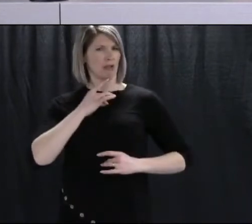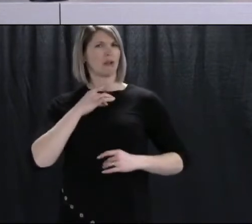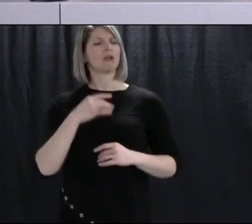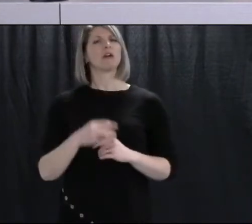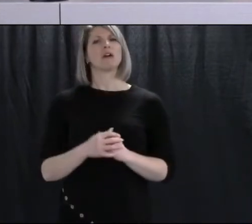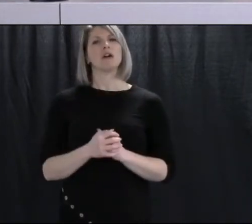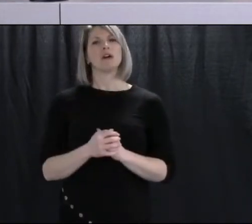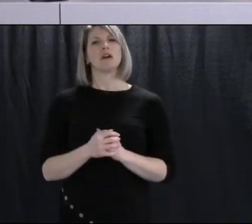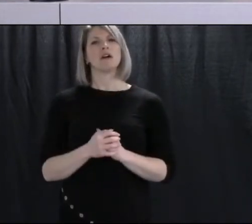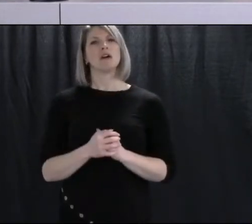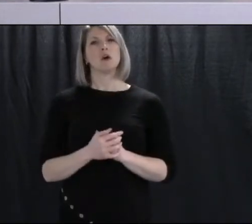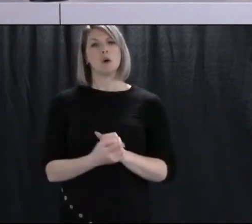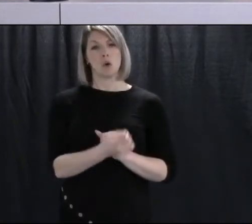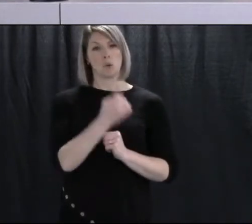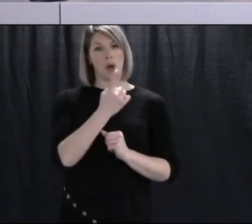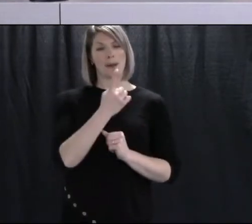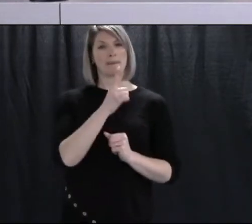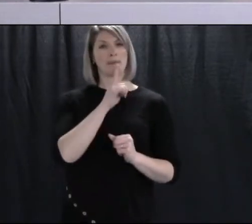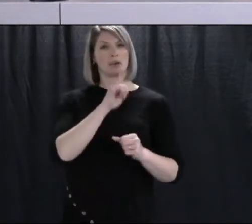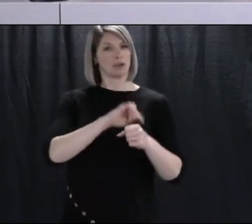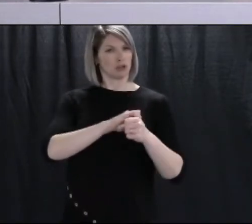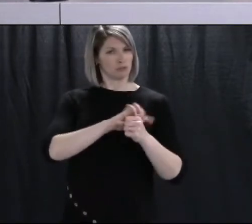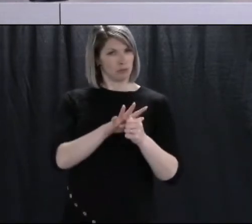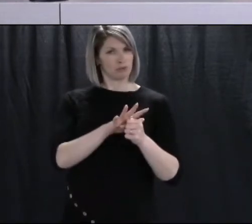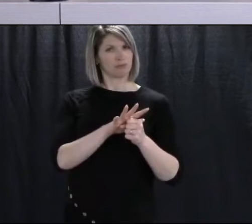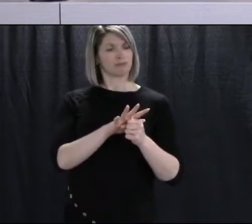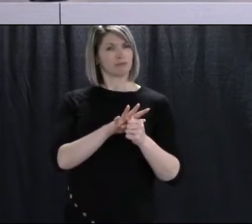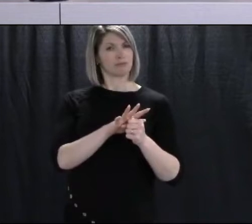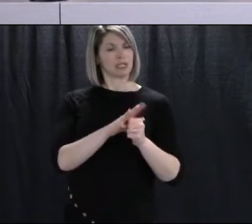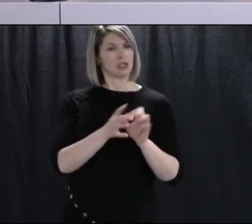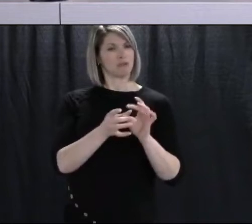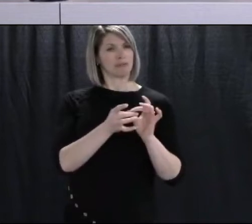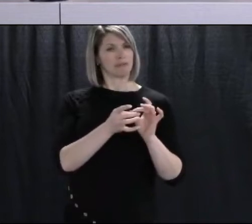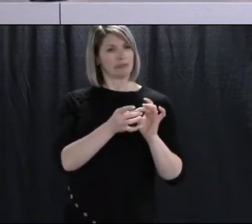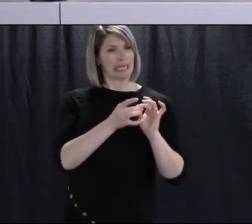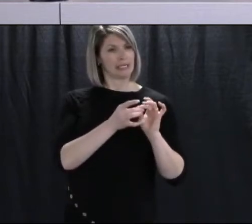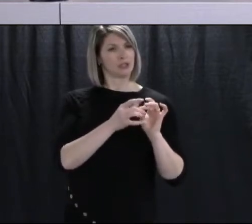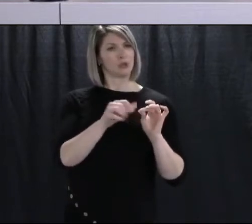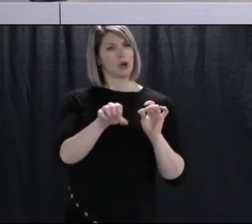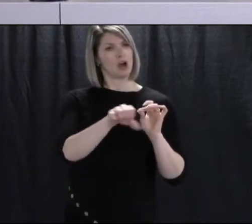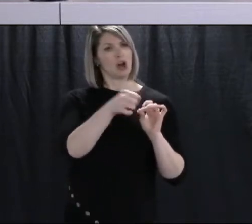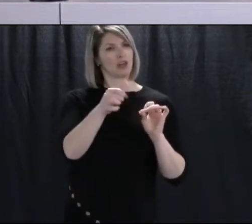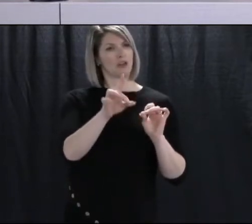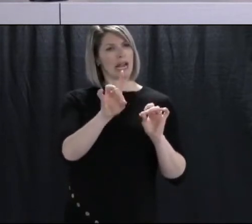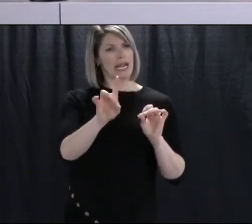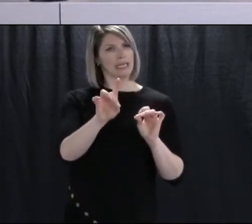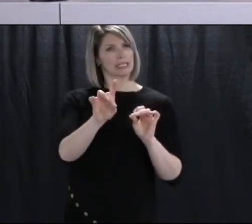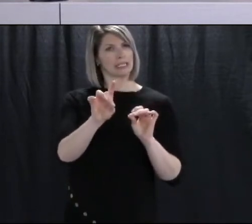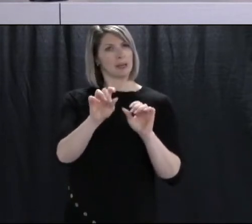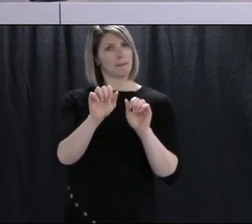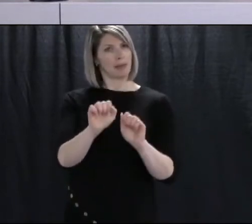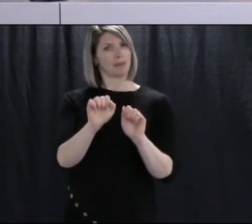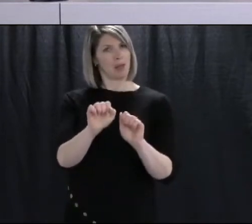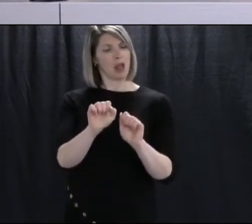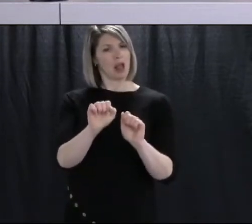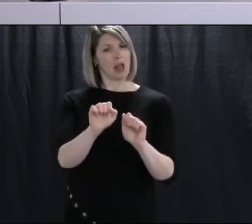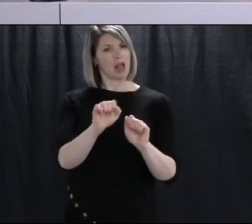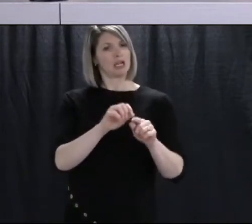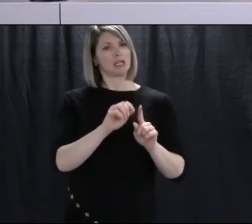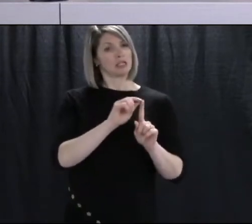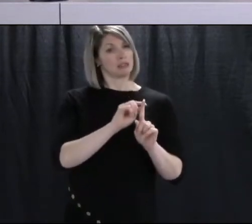one of the statements was that one positive case was sort of connected to 8 other positive cases. And I was just looking for clarification on whether